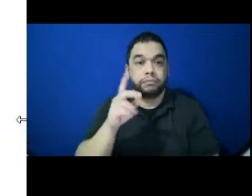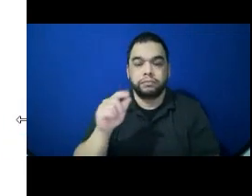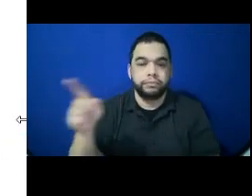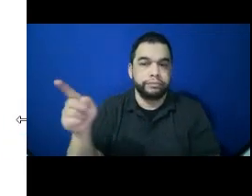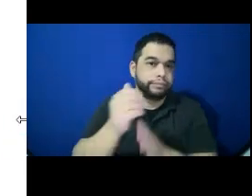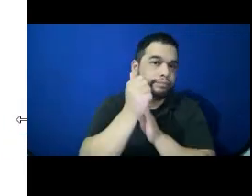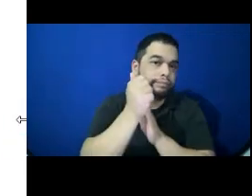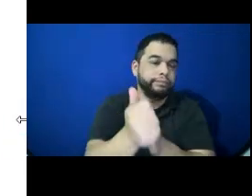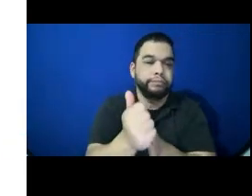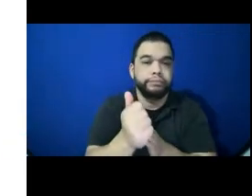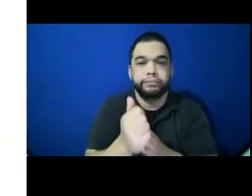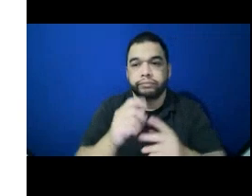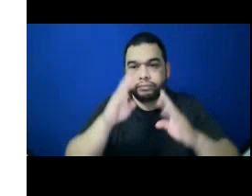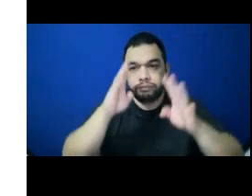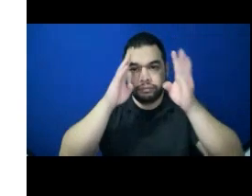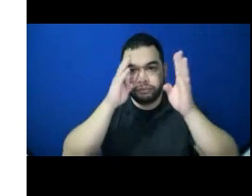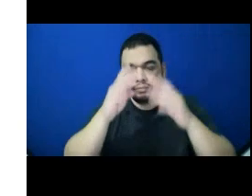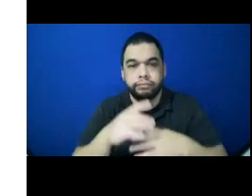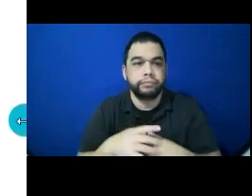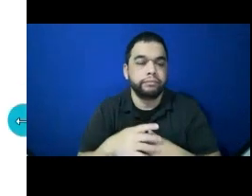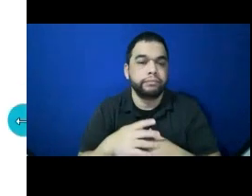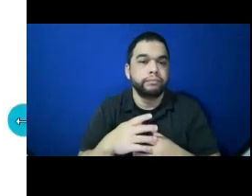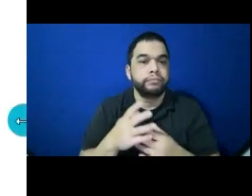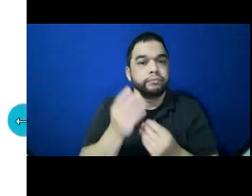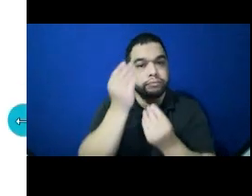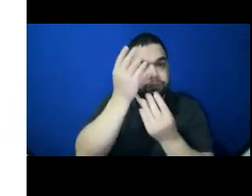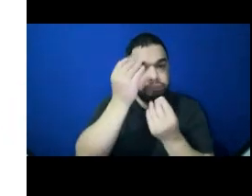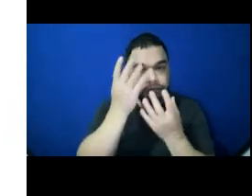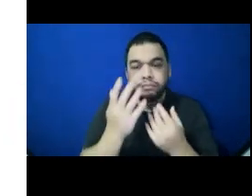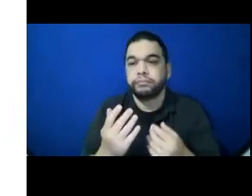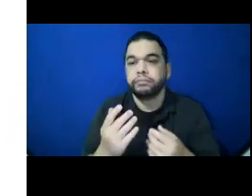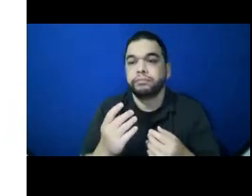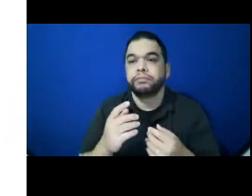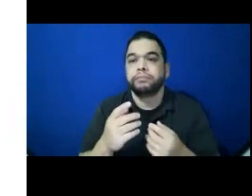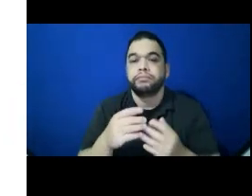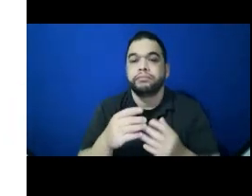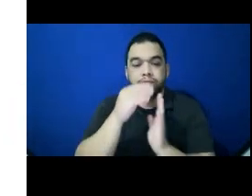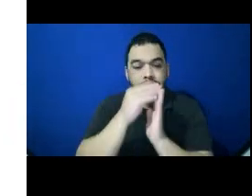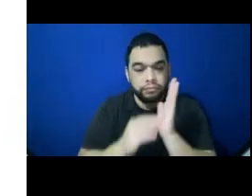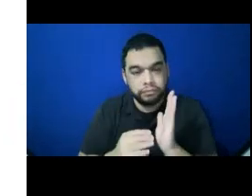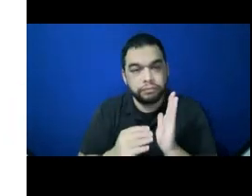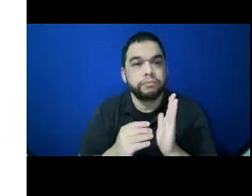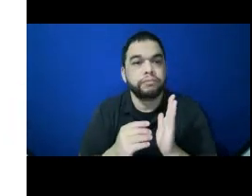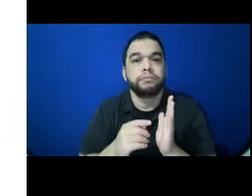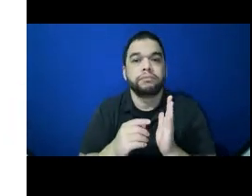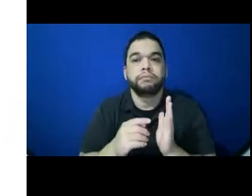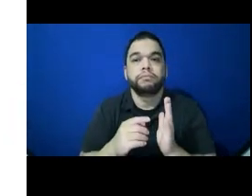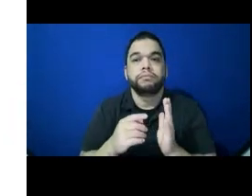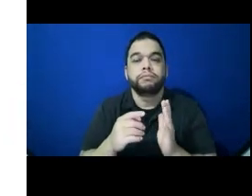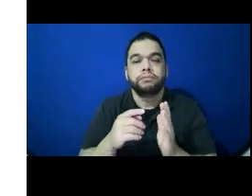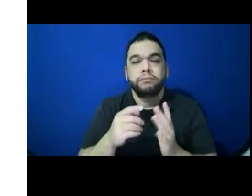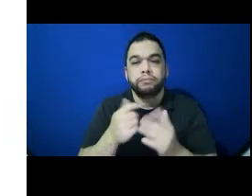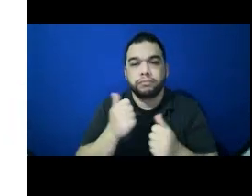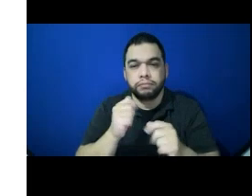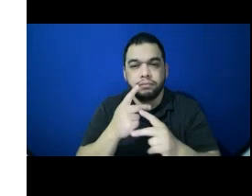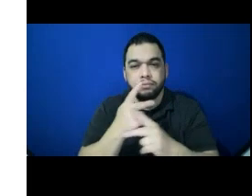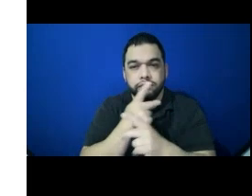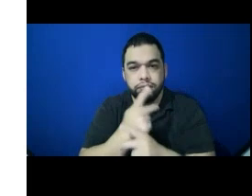content, writing the material, making decisions about relevant components for this learning module. So big thanks to